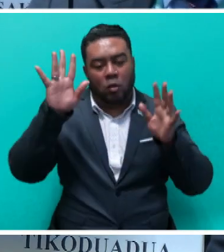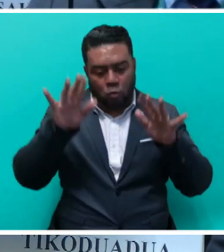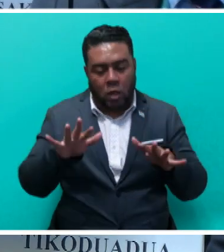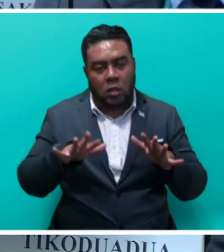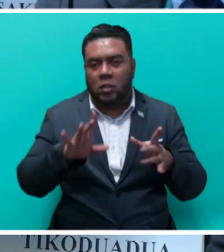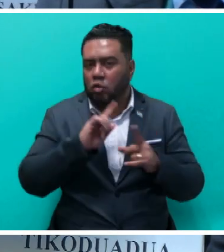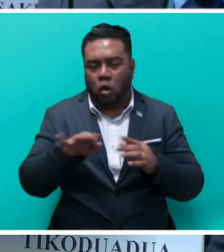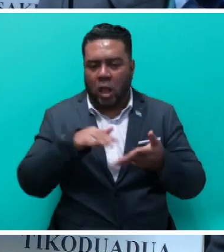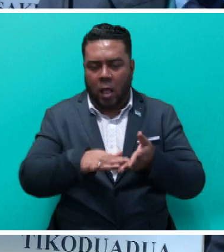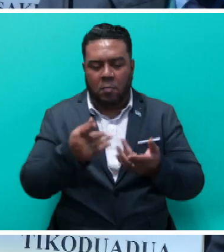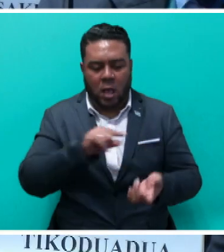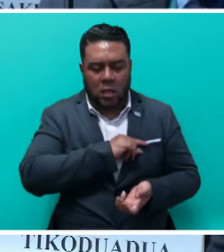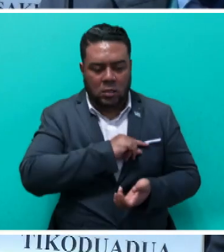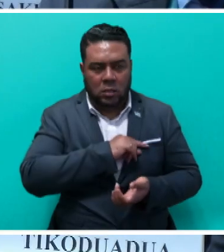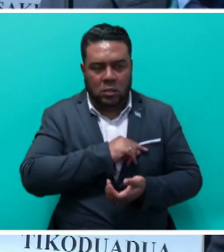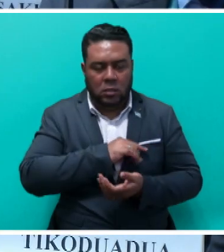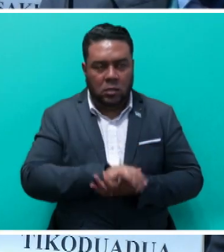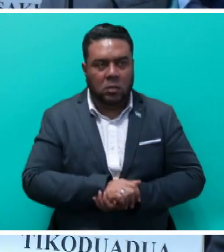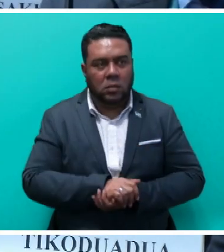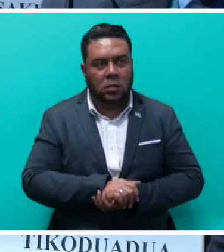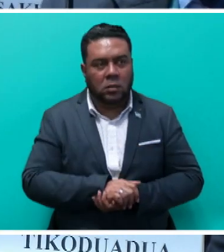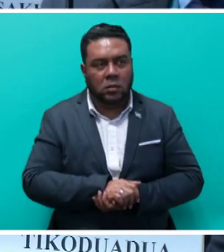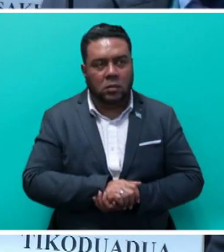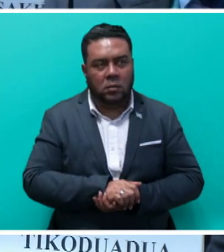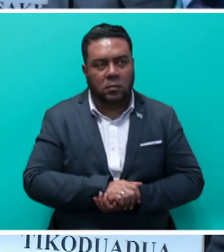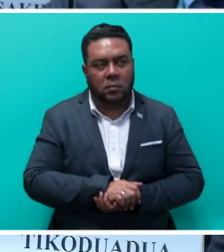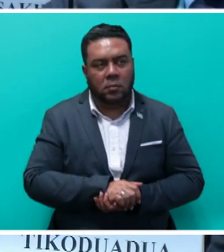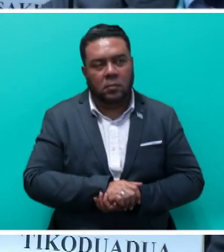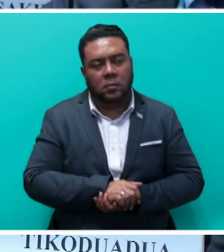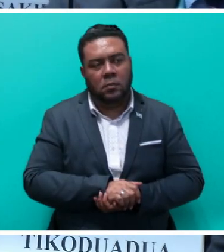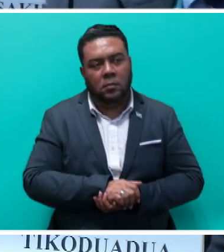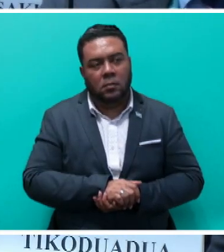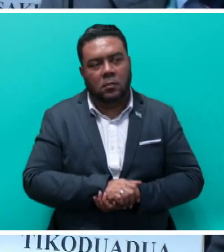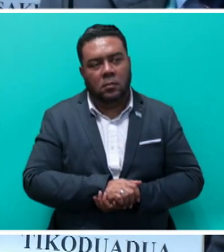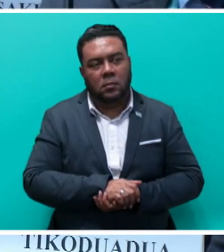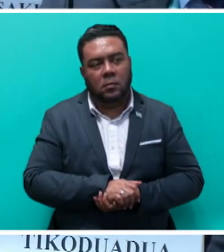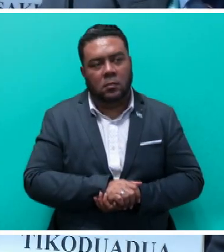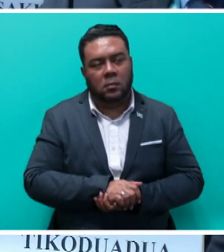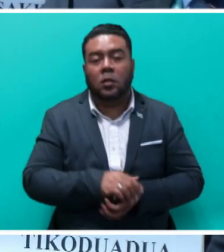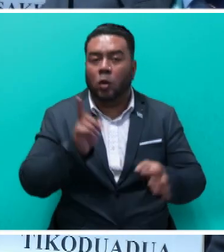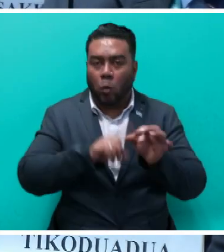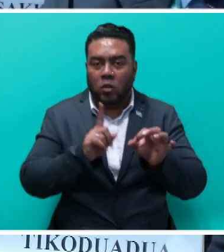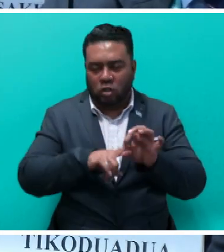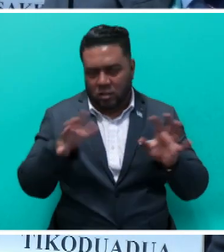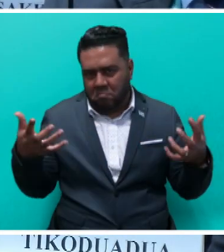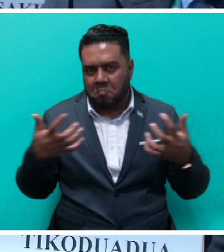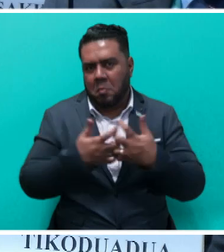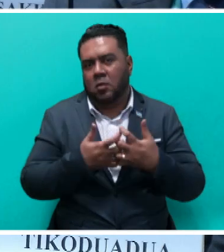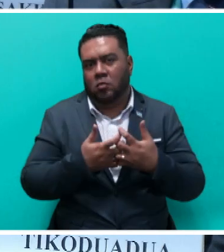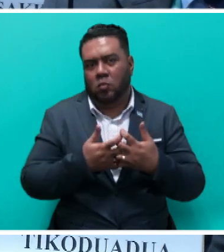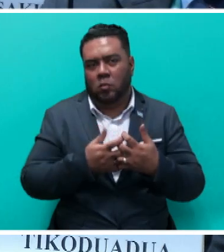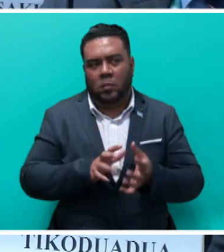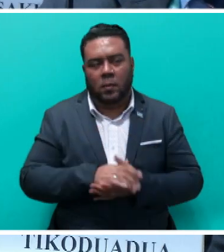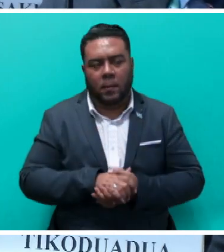not helping us in this country. So the question is very relevant, Honourable